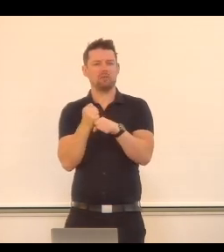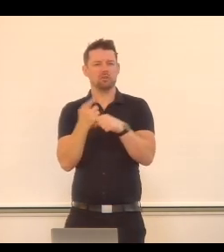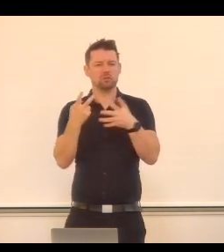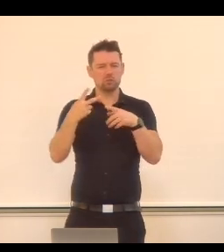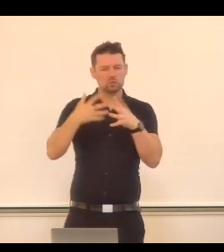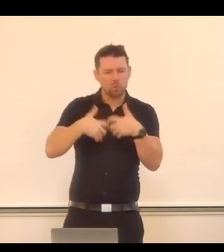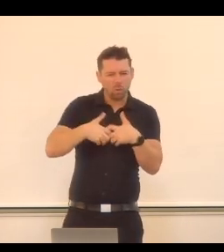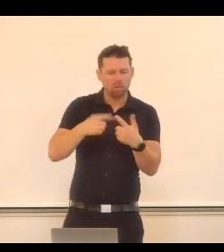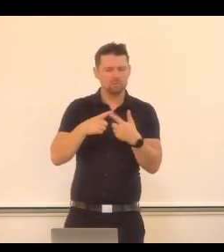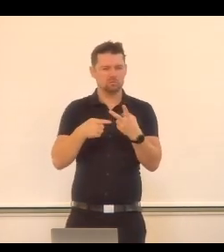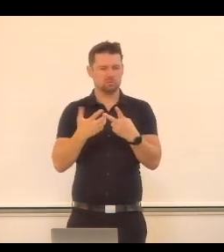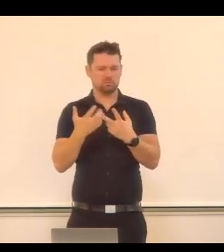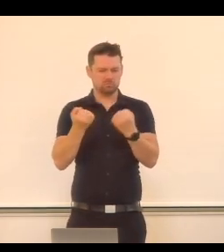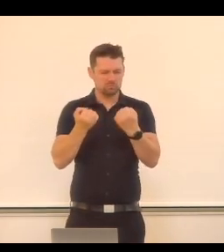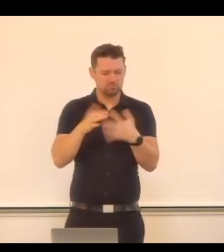tools, working on